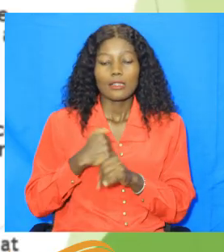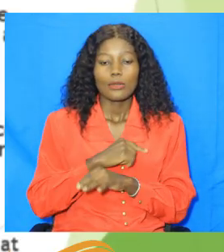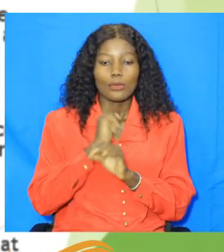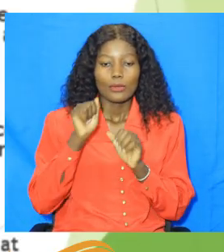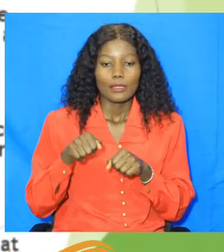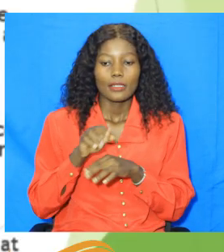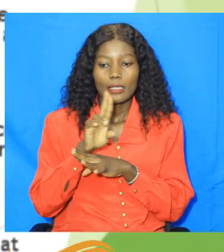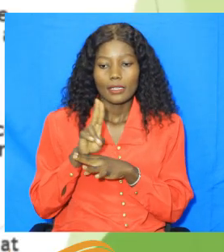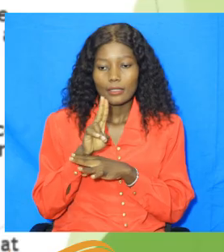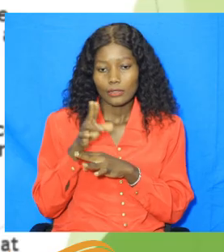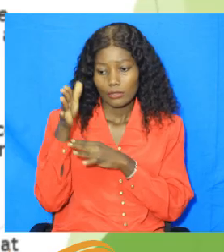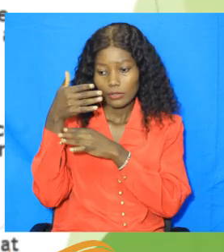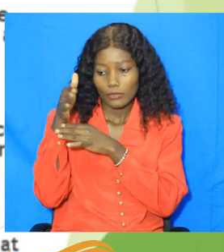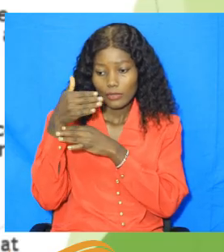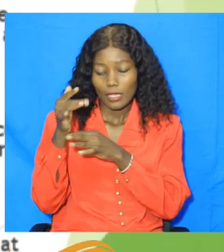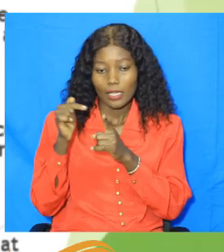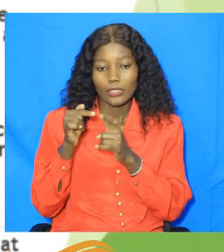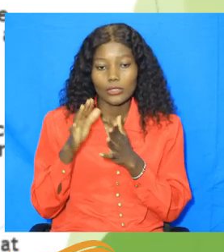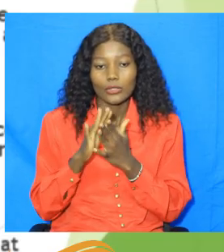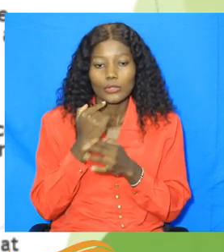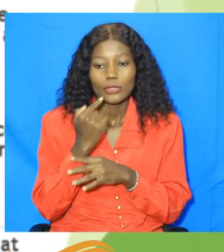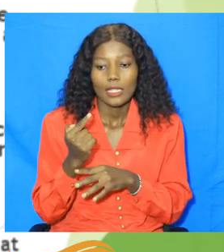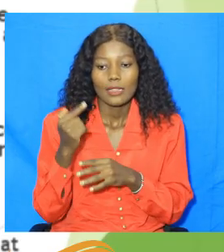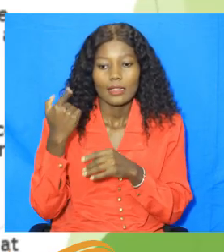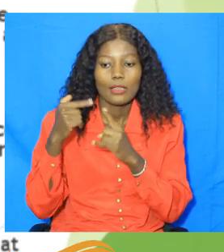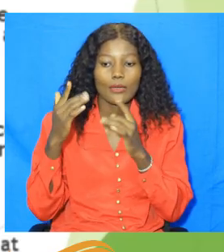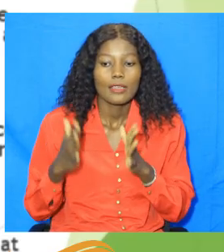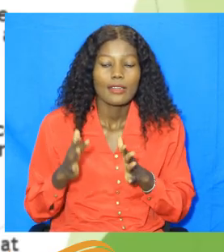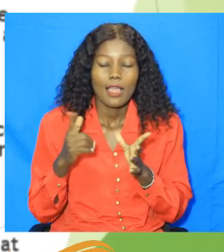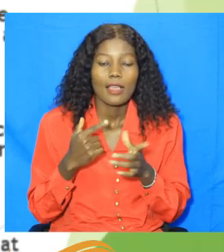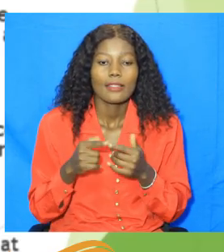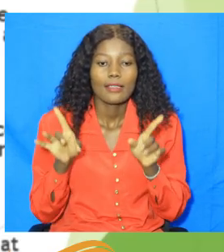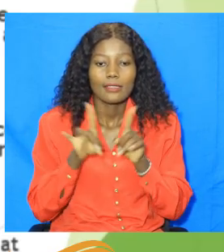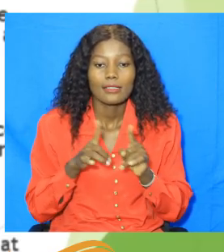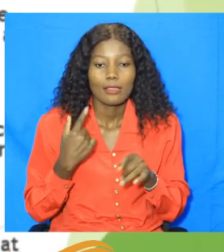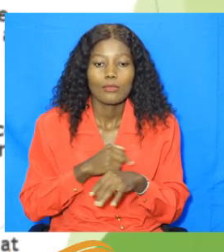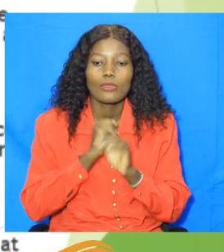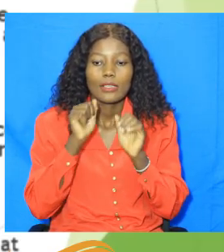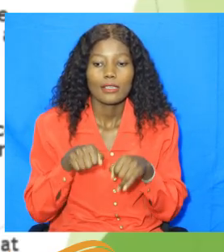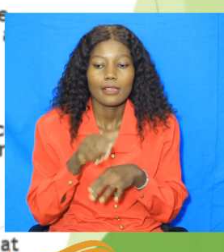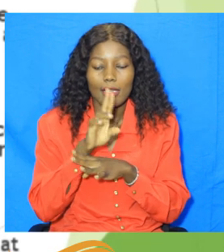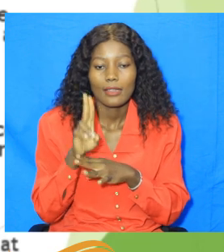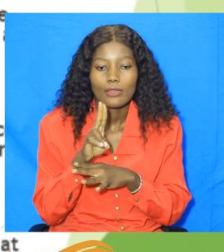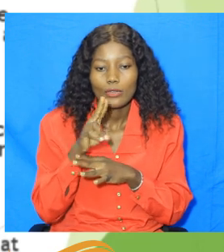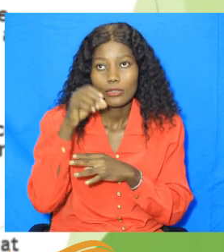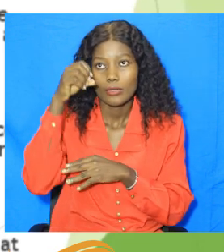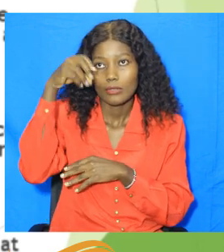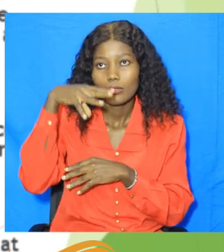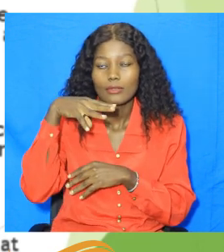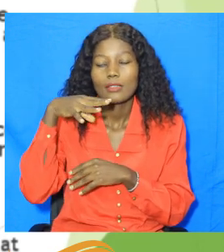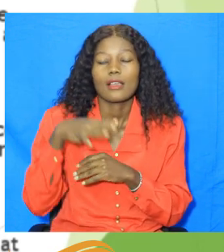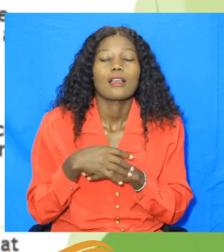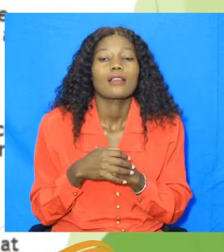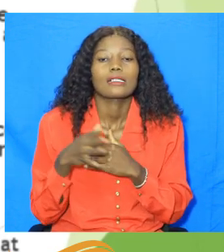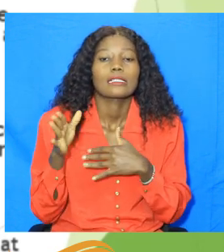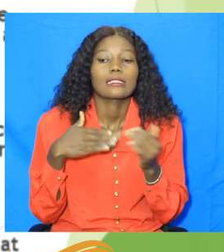use flags to declare the winner. Then also we can use the electronic signals. And